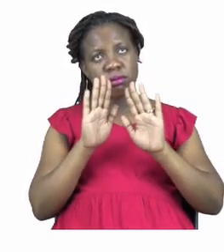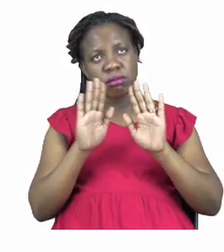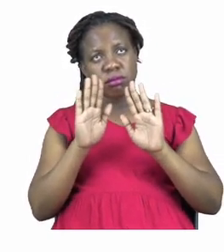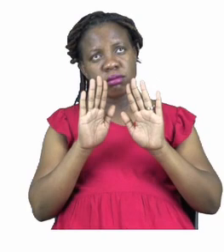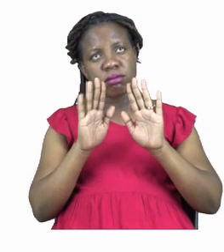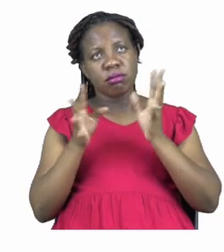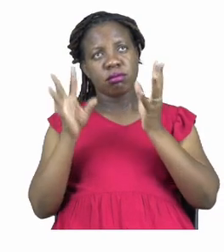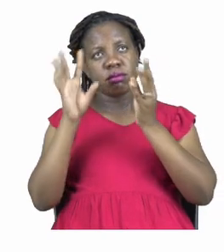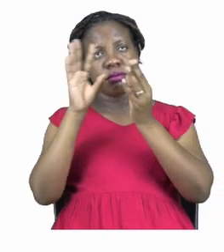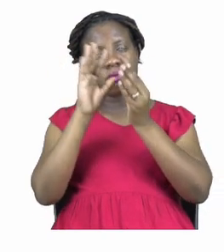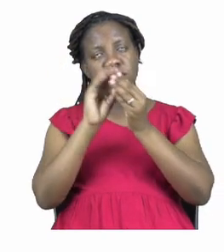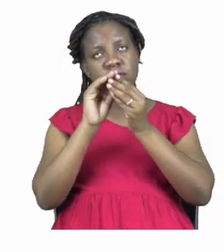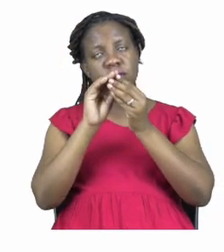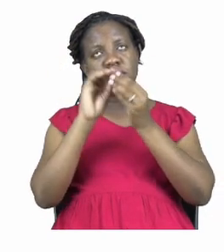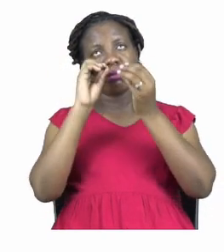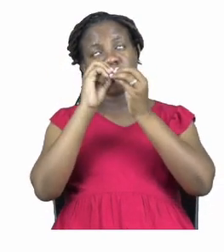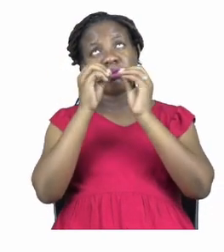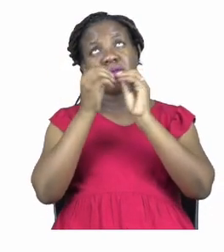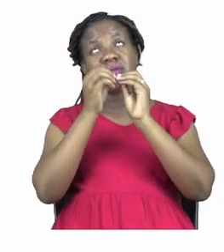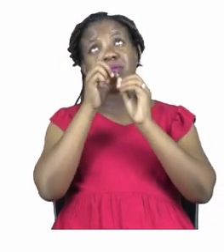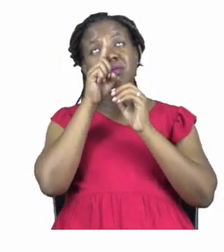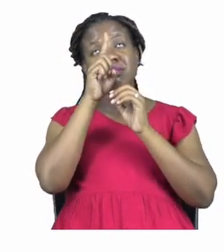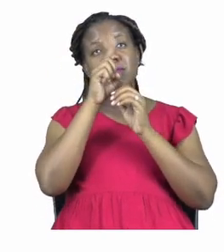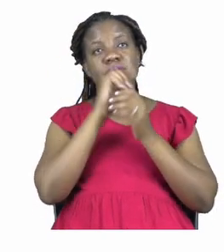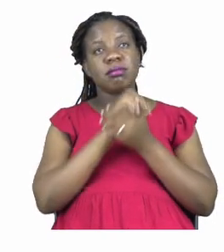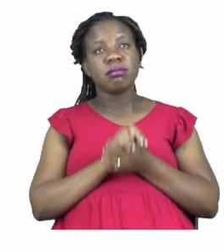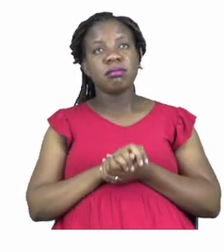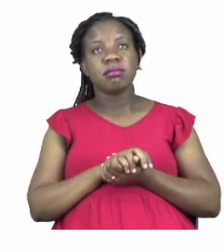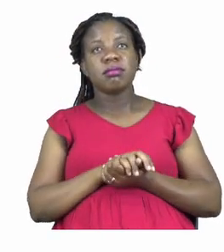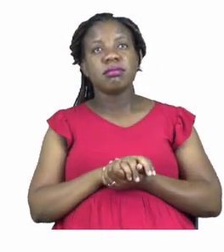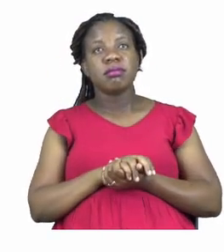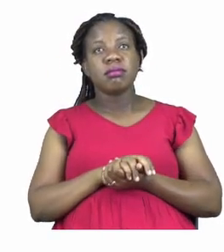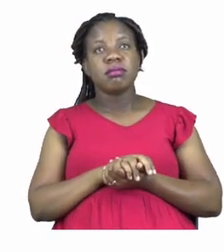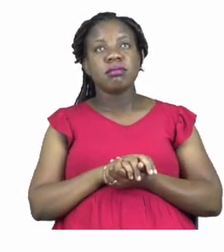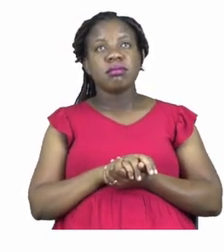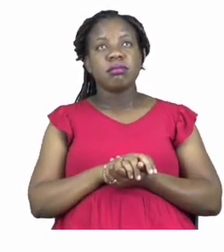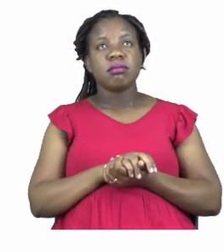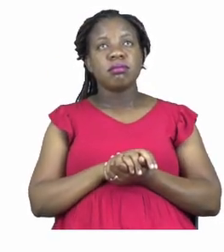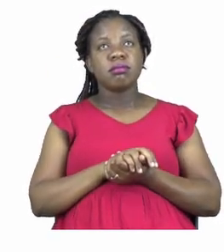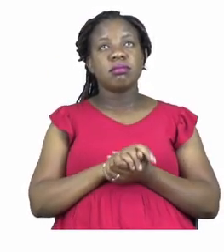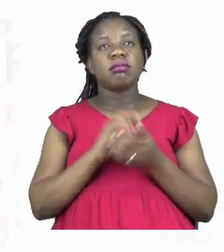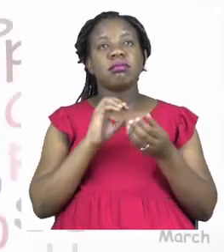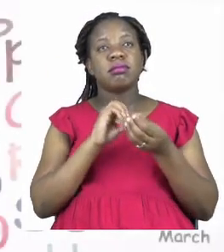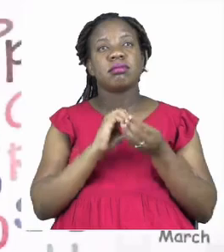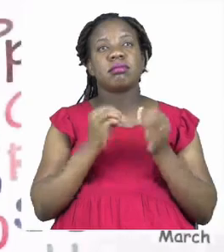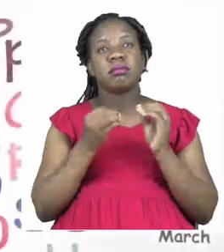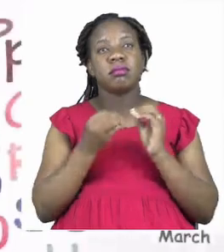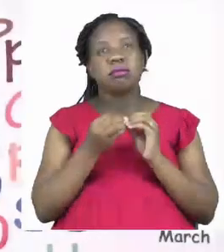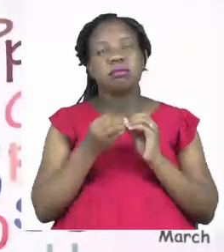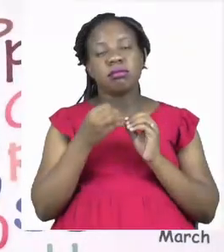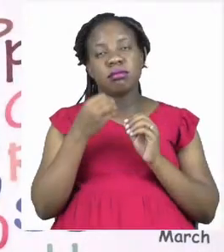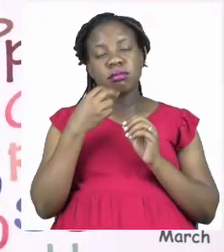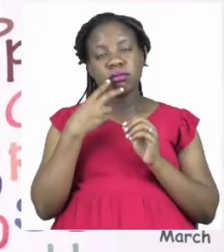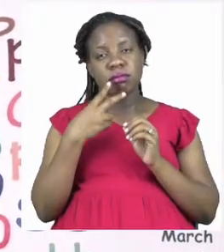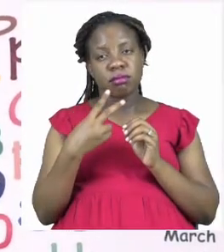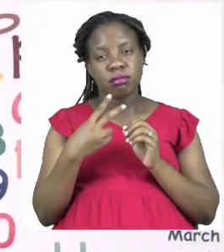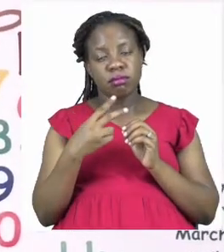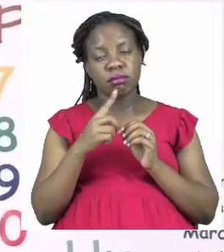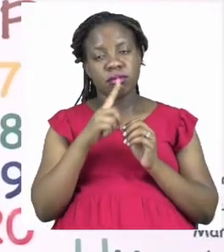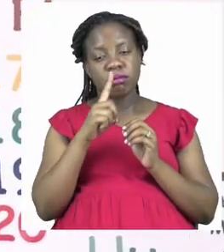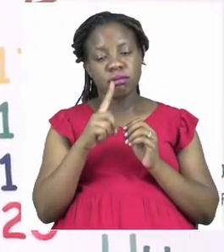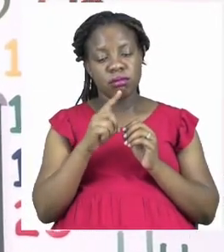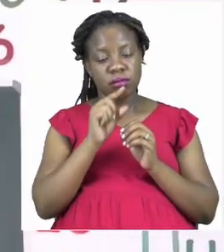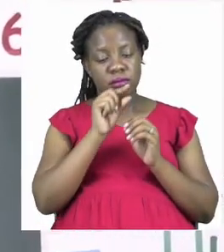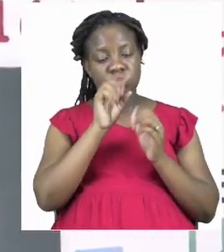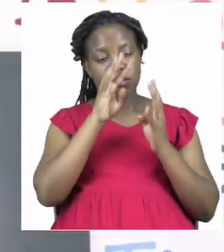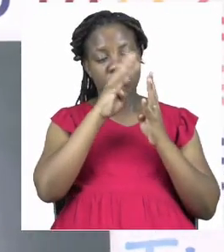asking, how much money do I have? So let's take a look at the board. Now on the board, I